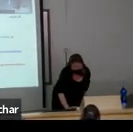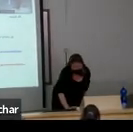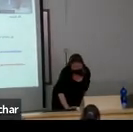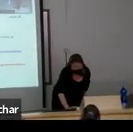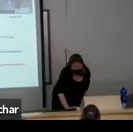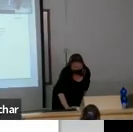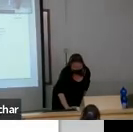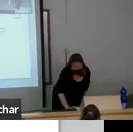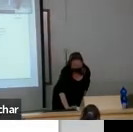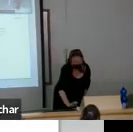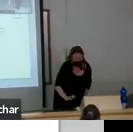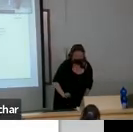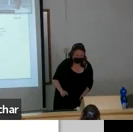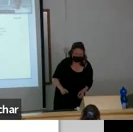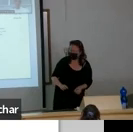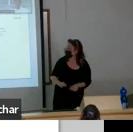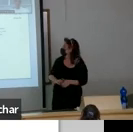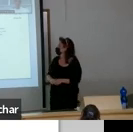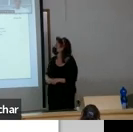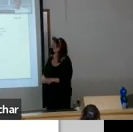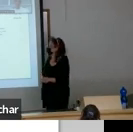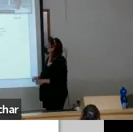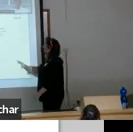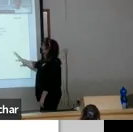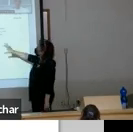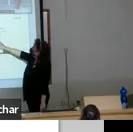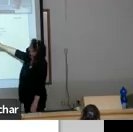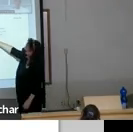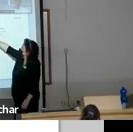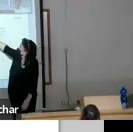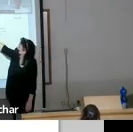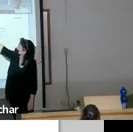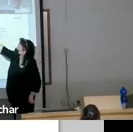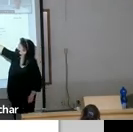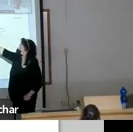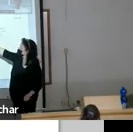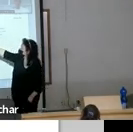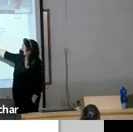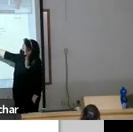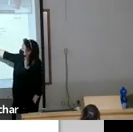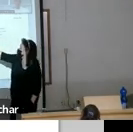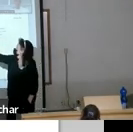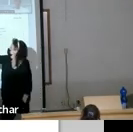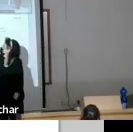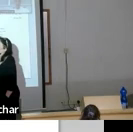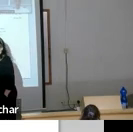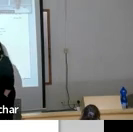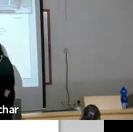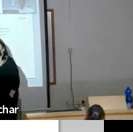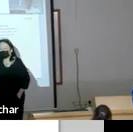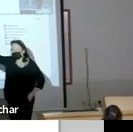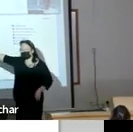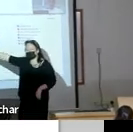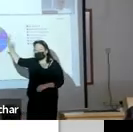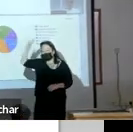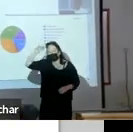said, quite a few of them had that. In terms of the preferred mode of learning, and this